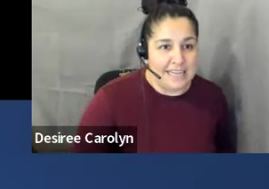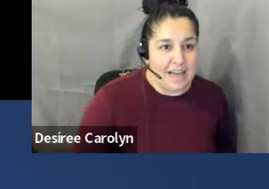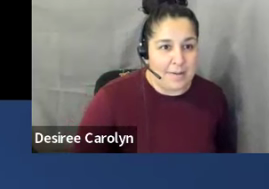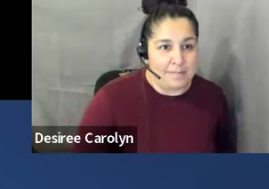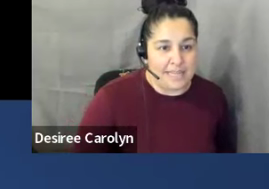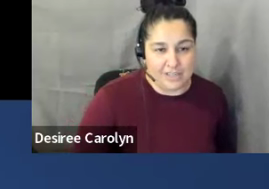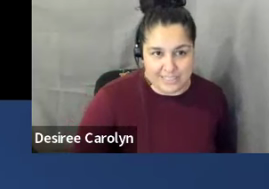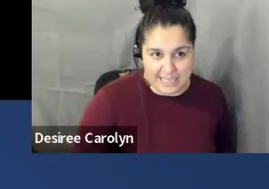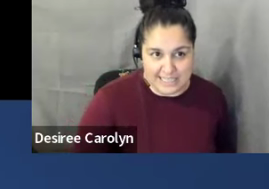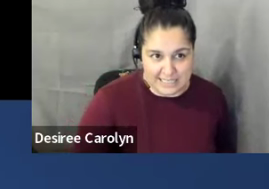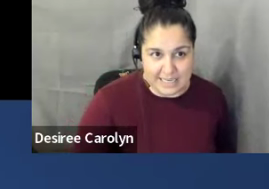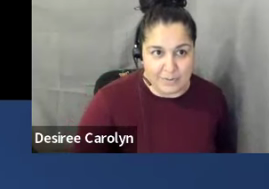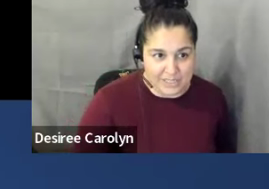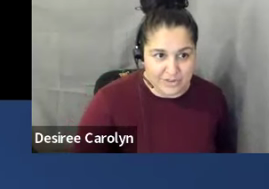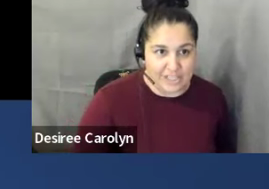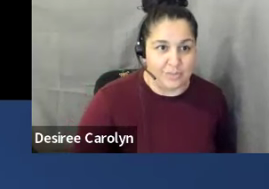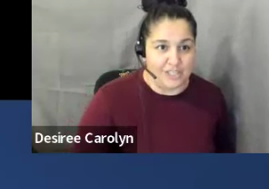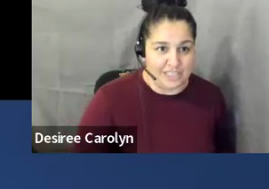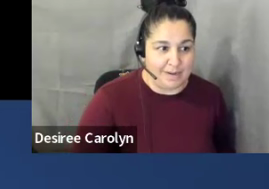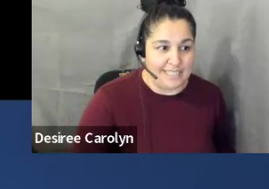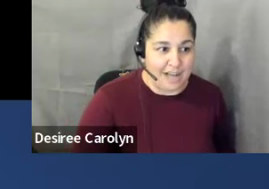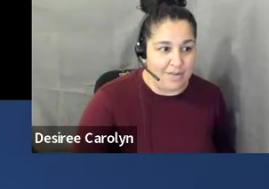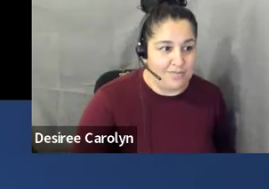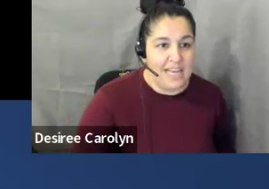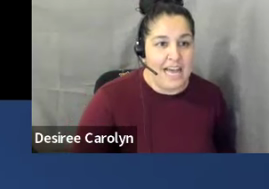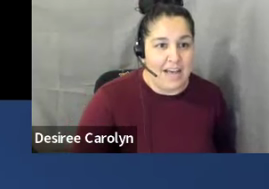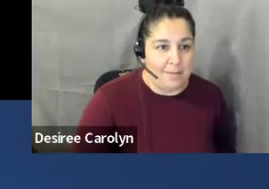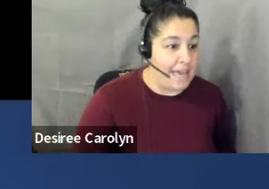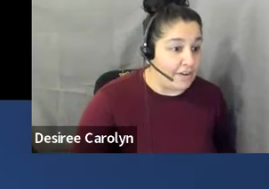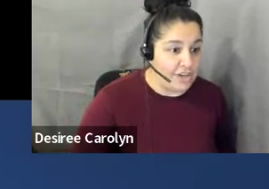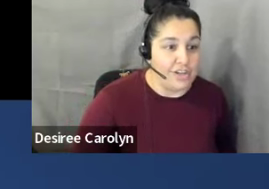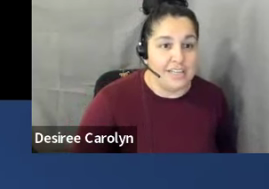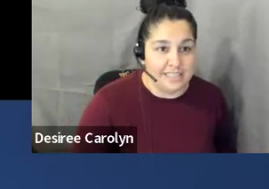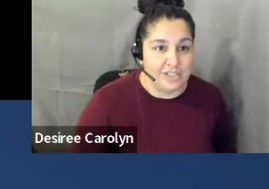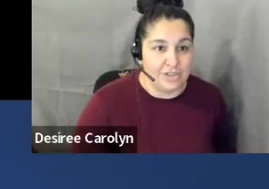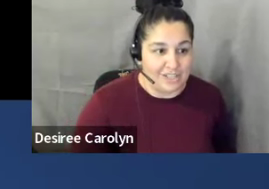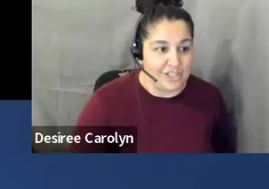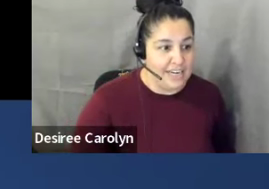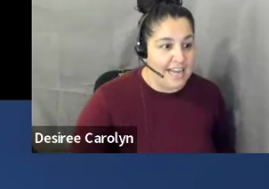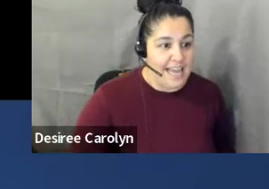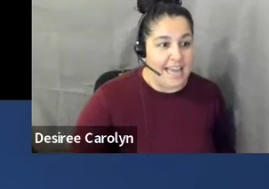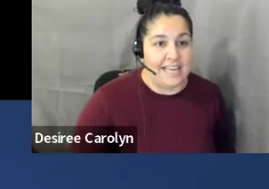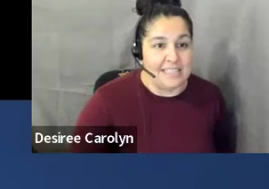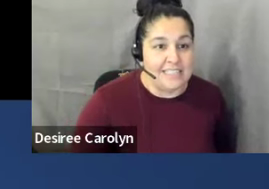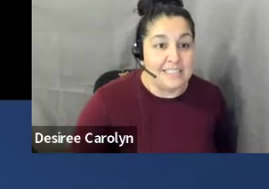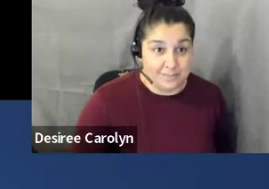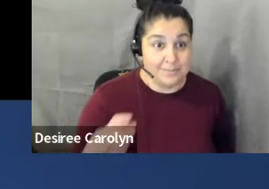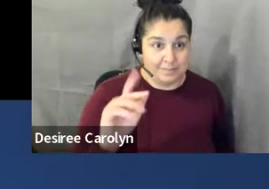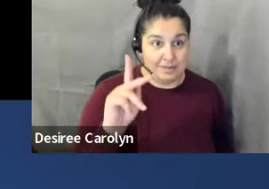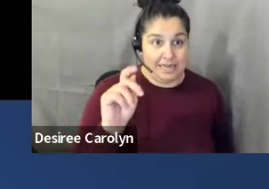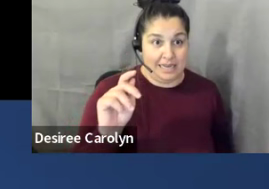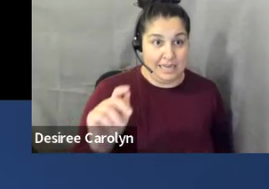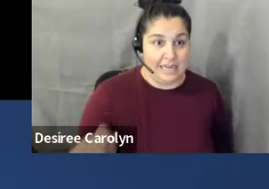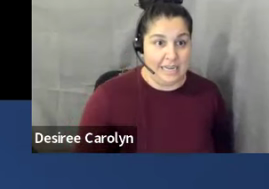and then there's the assistant deputy director, which is myself. Kari Cooke is the director, and